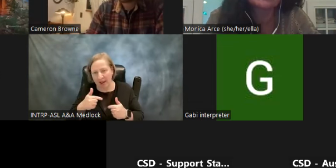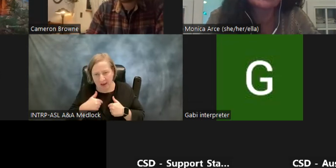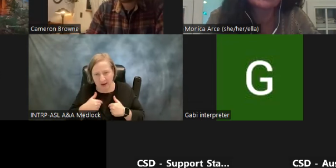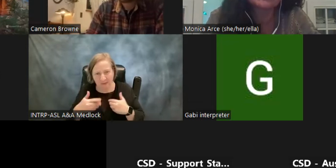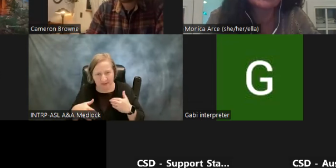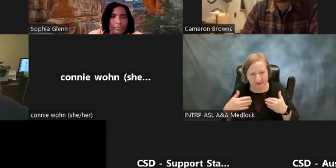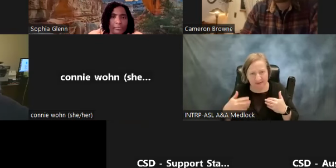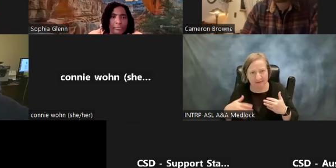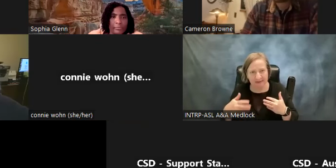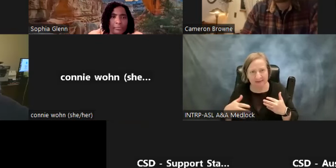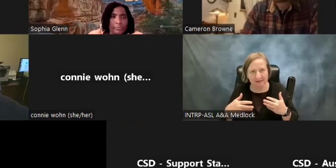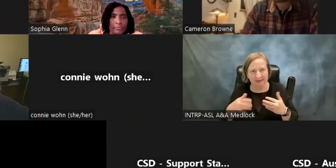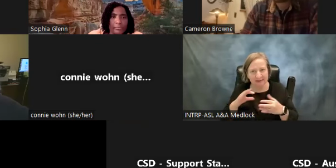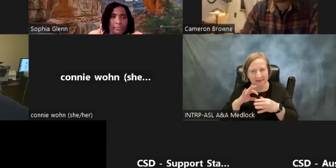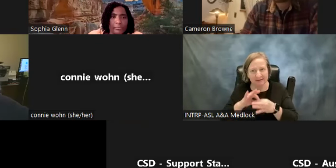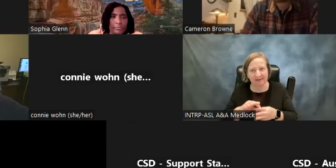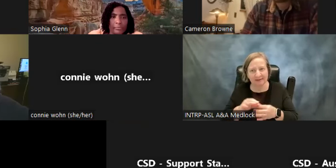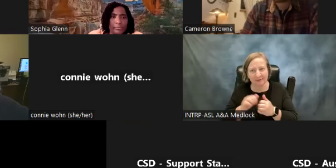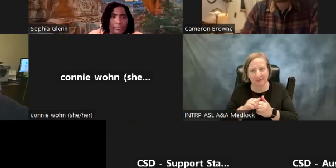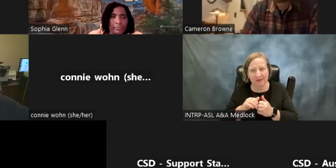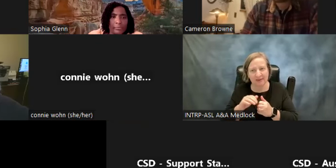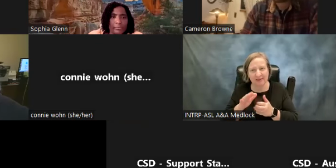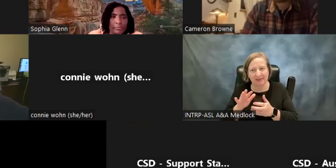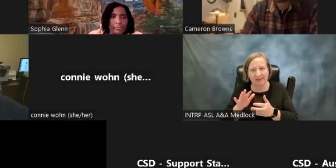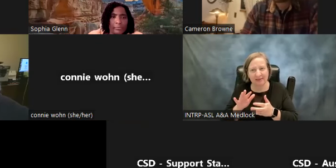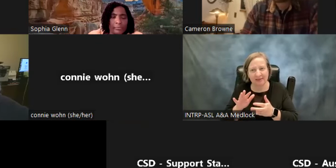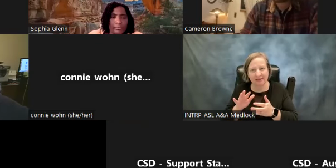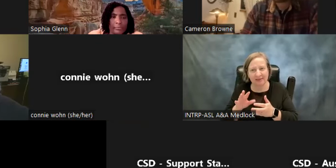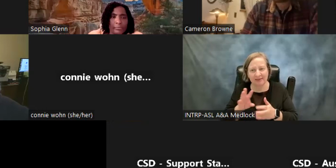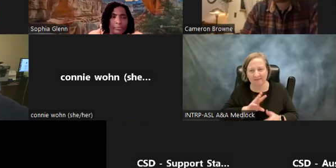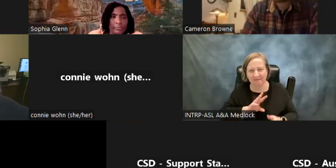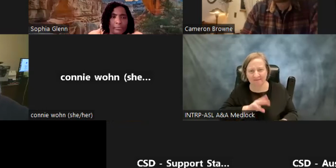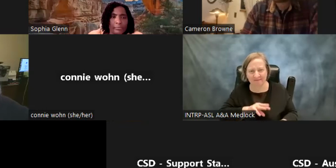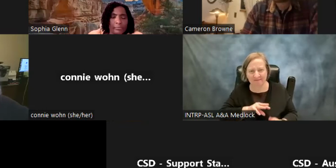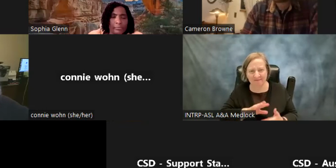in regards to the video footage.